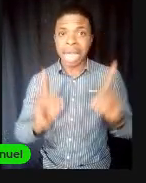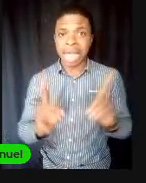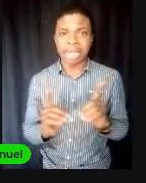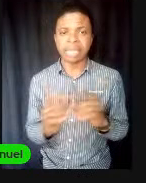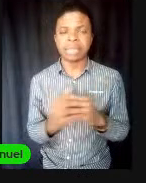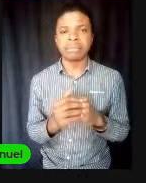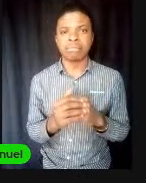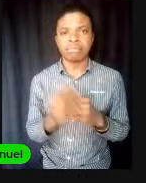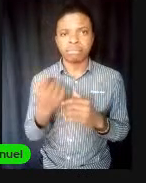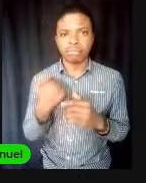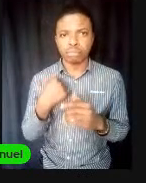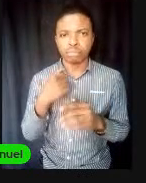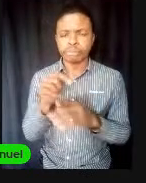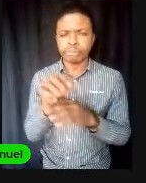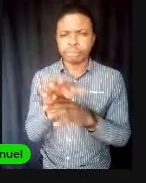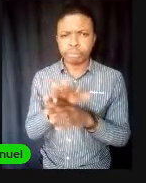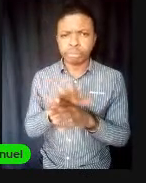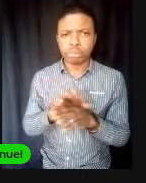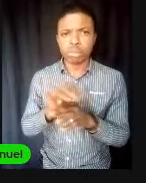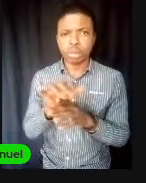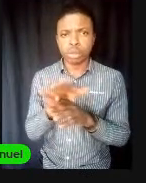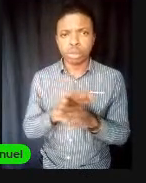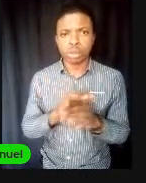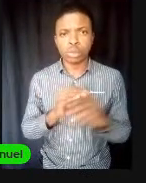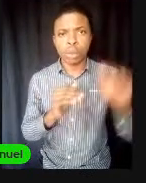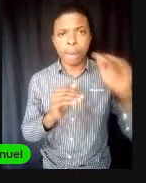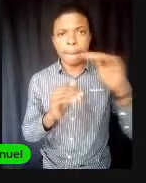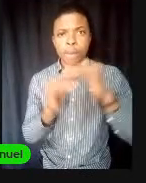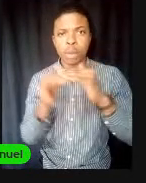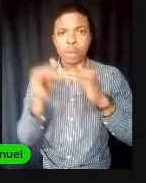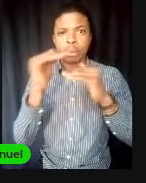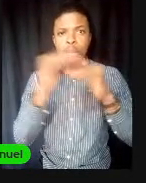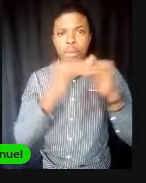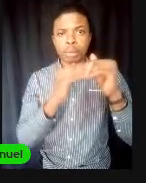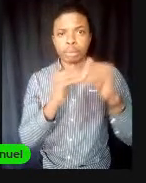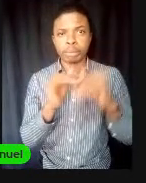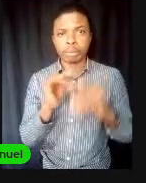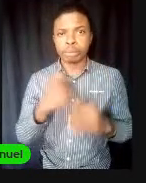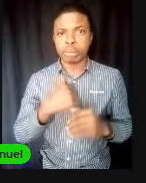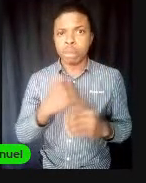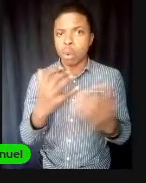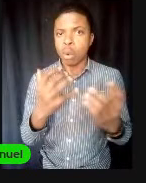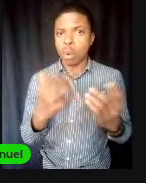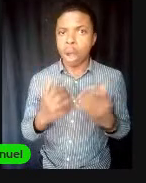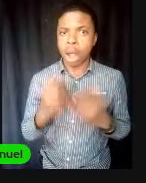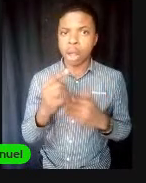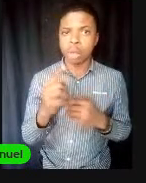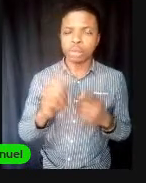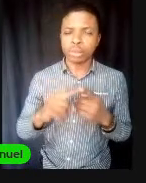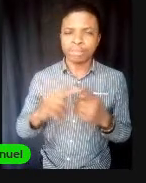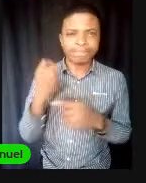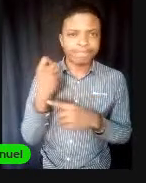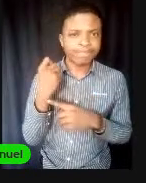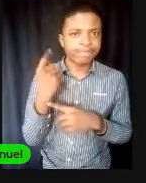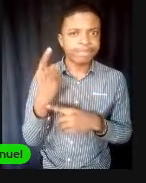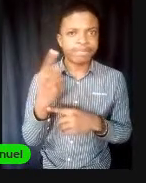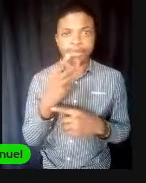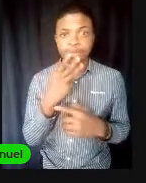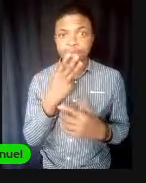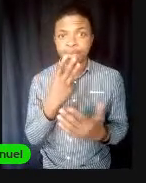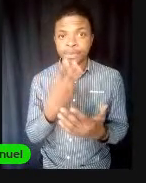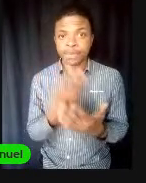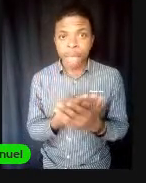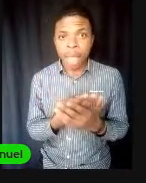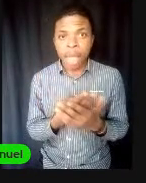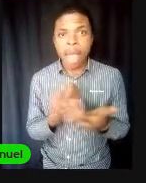it. Okay, I want you to understand this very, very well, so that even as when you are asleep, you can start